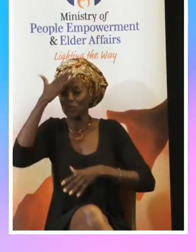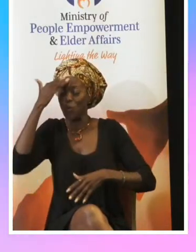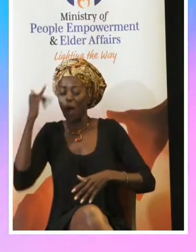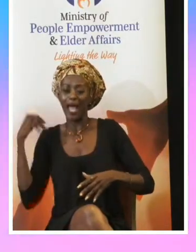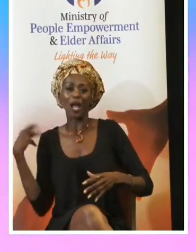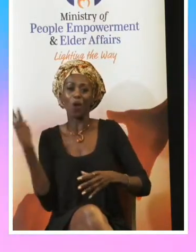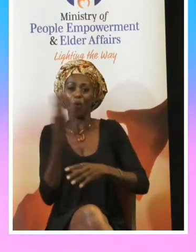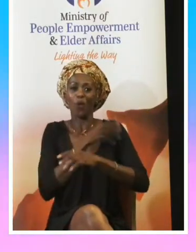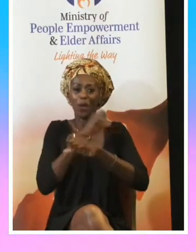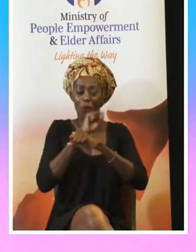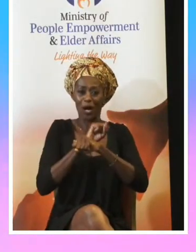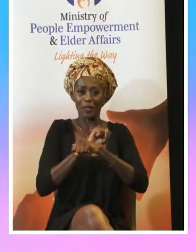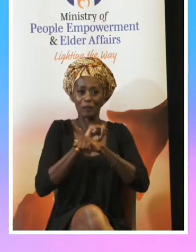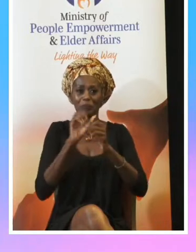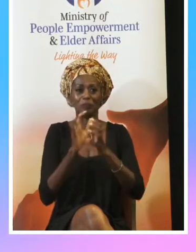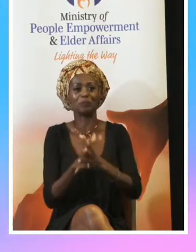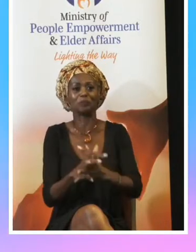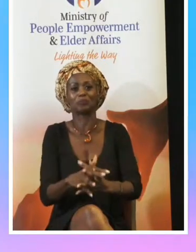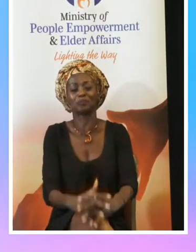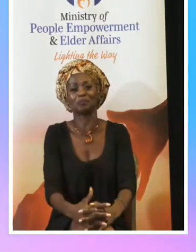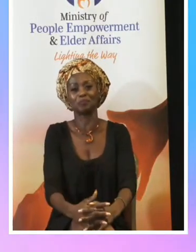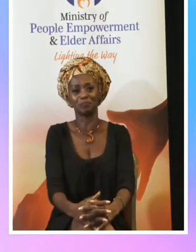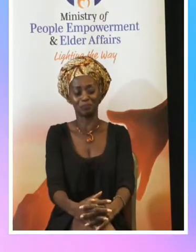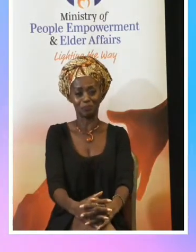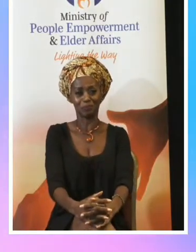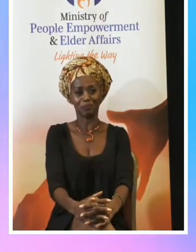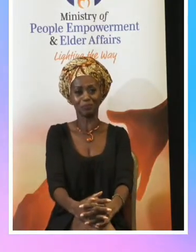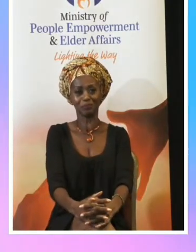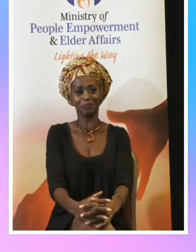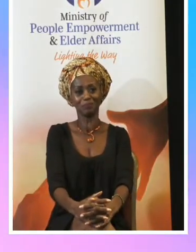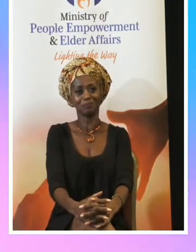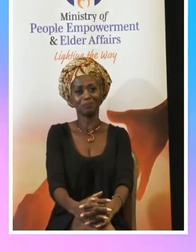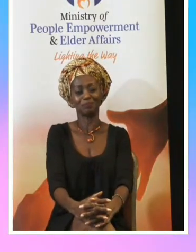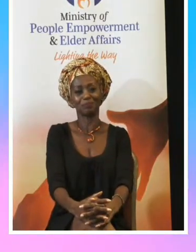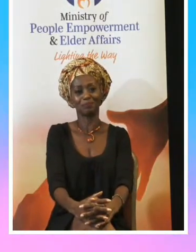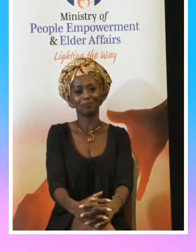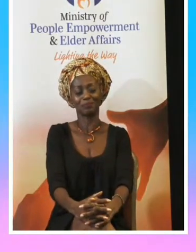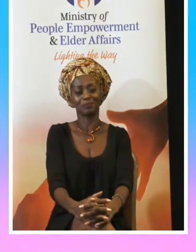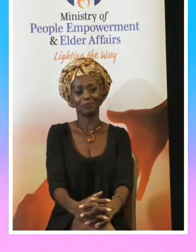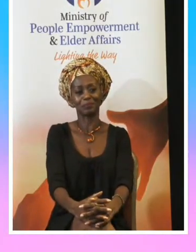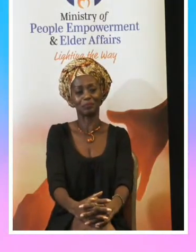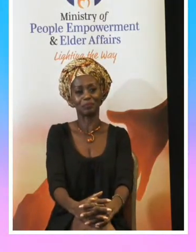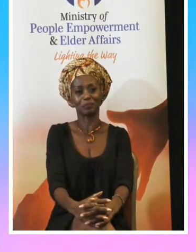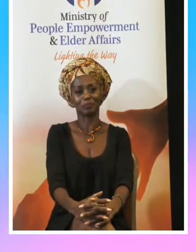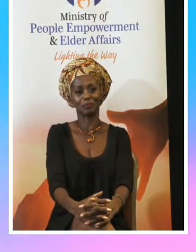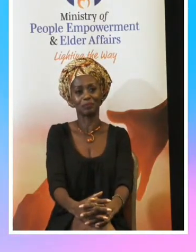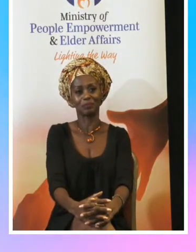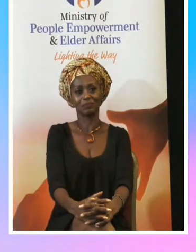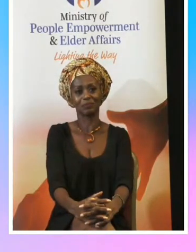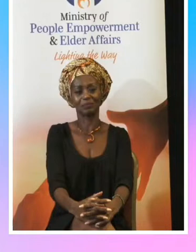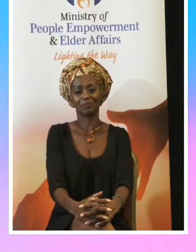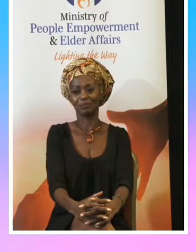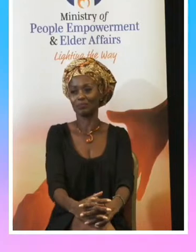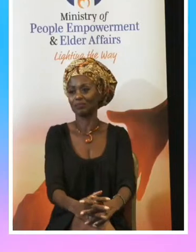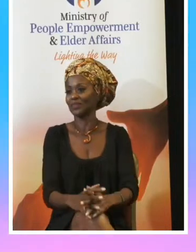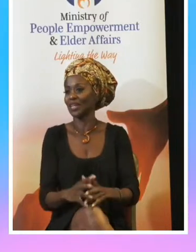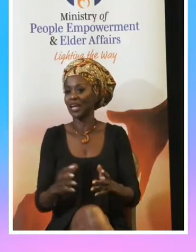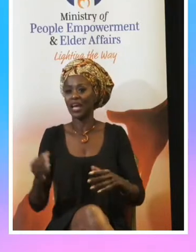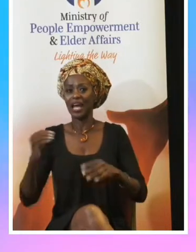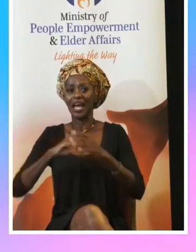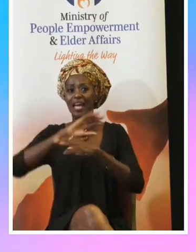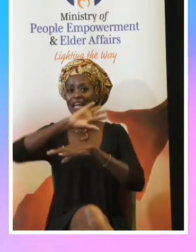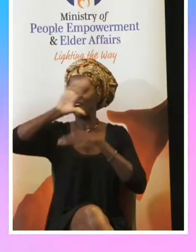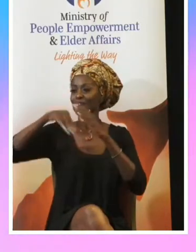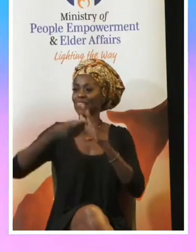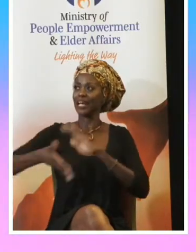Yeah. In everything, God first,